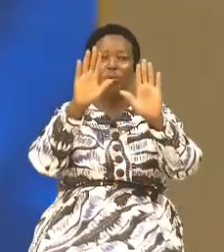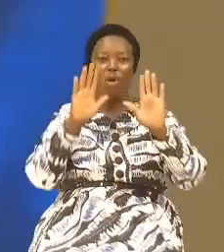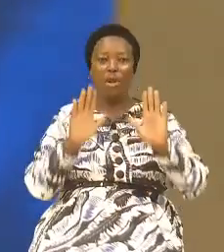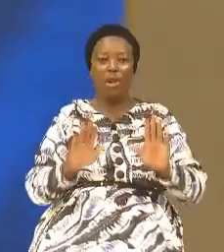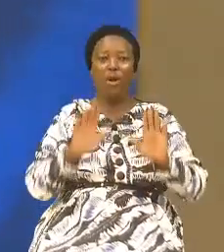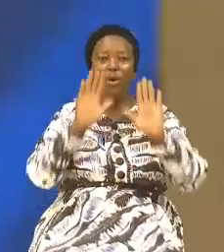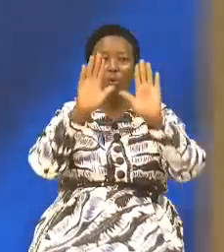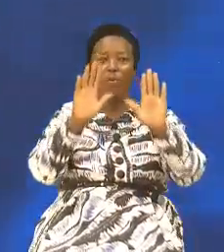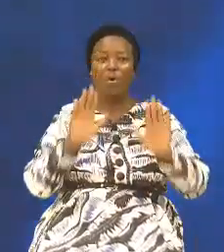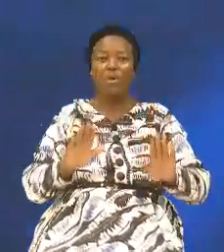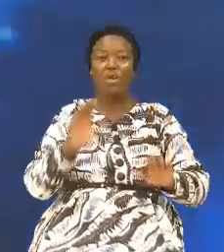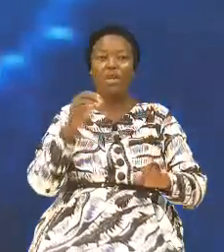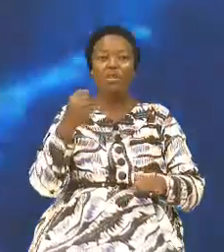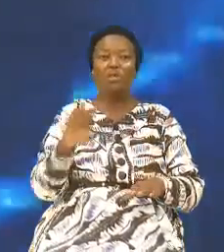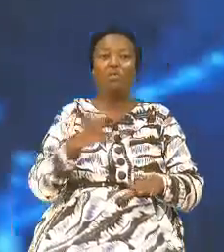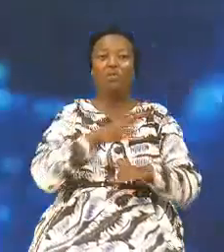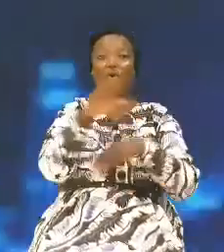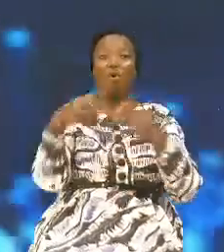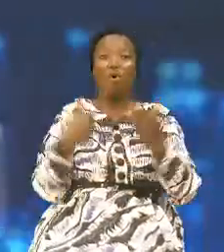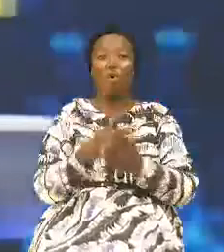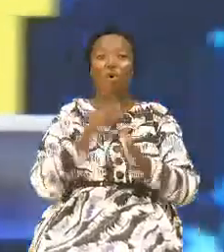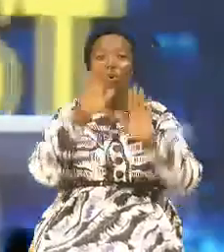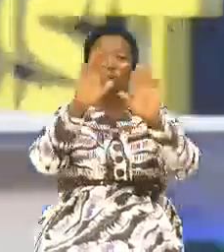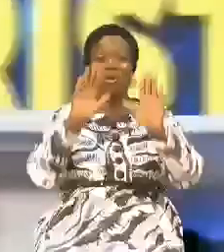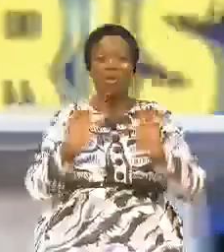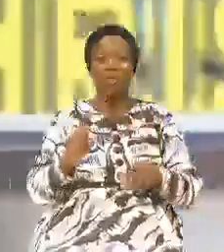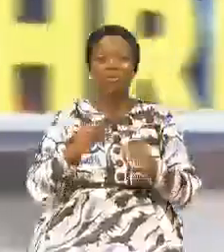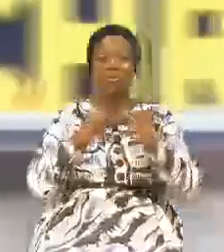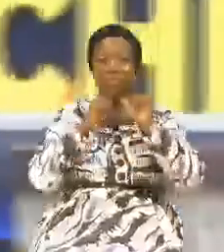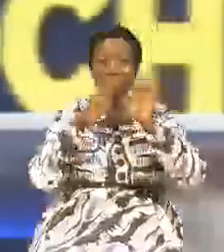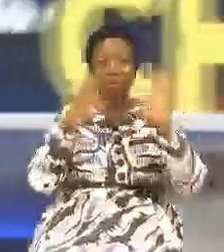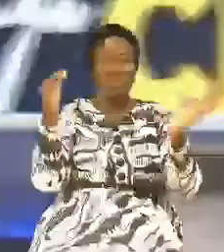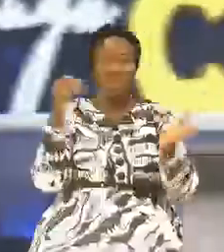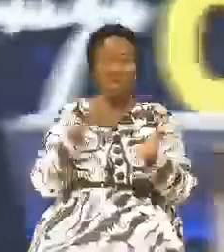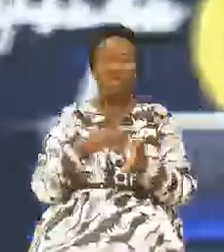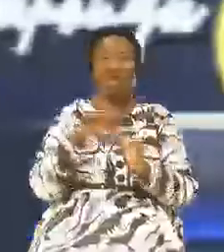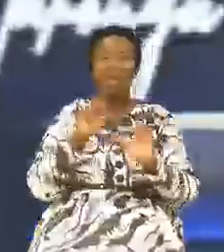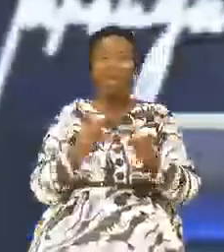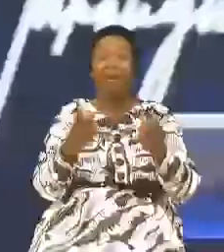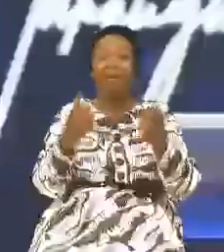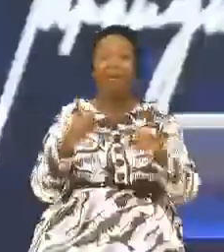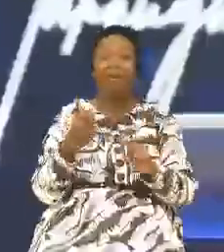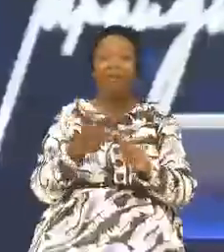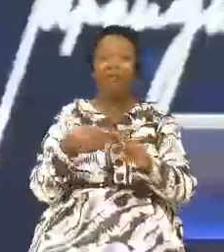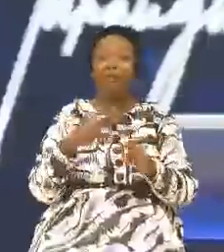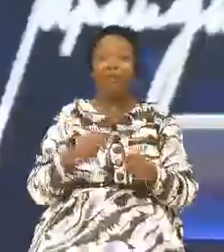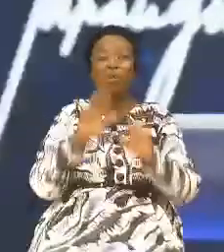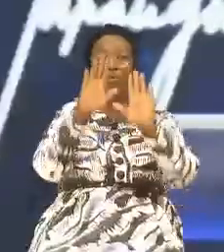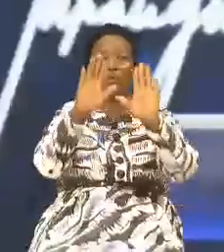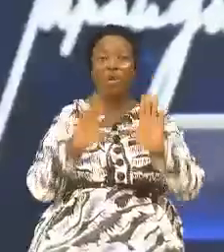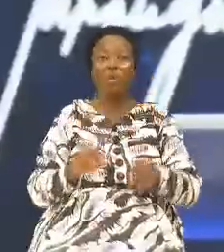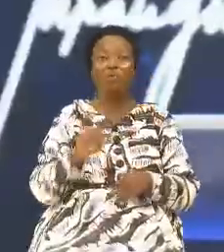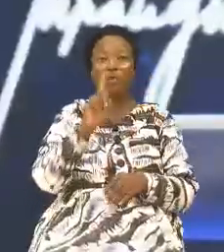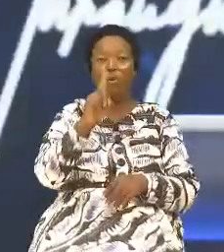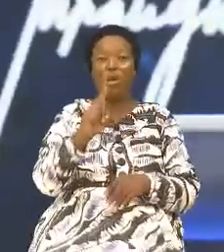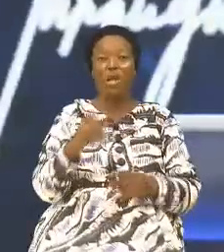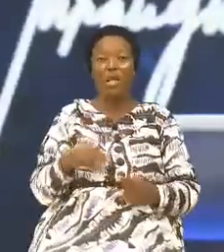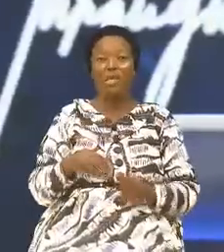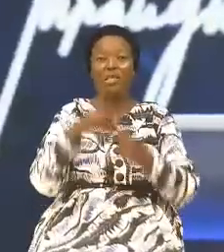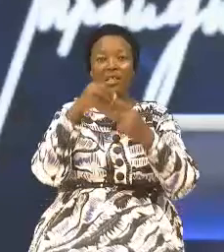wonders, nothing else can come from the Wonderful One except